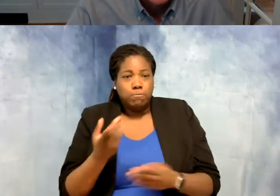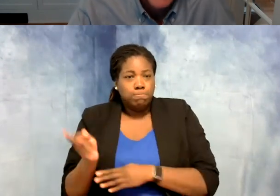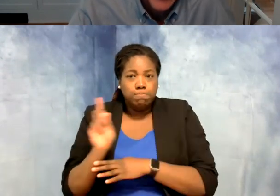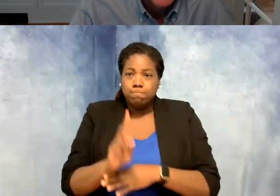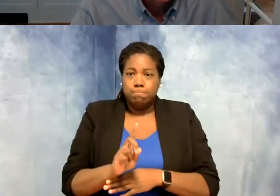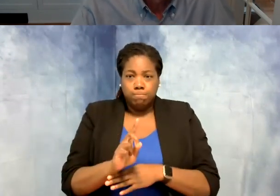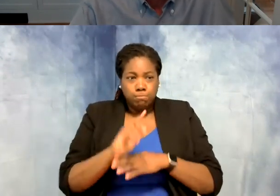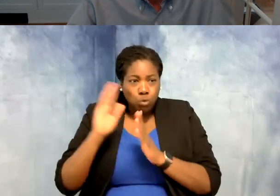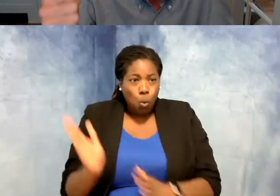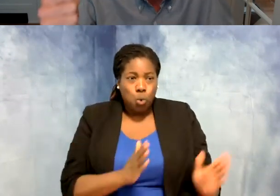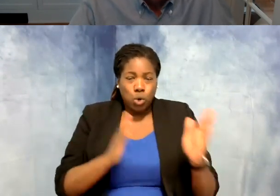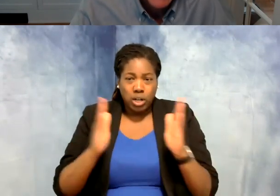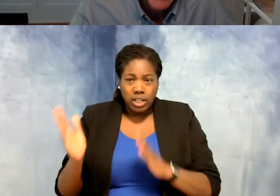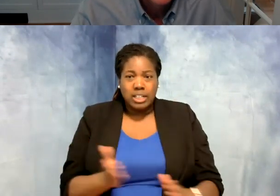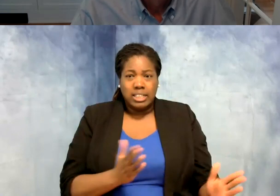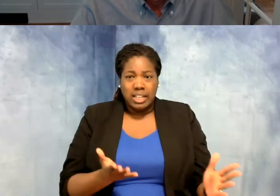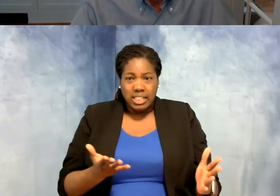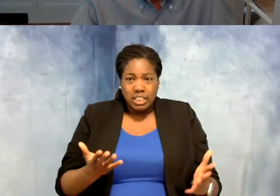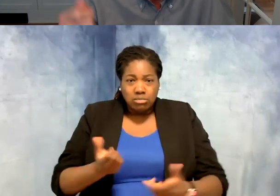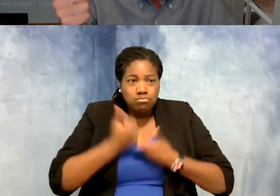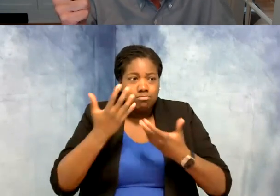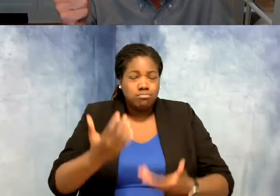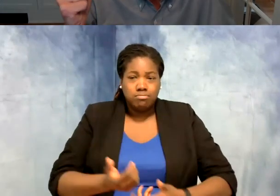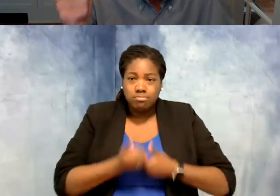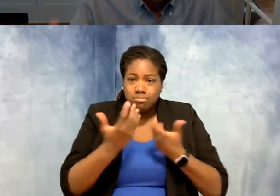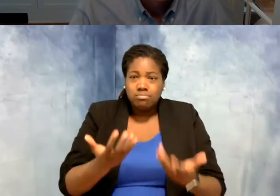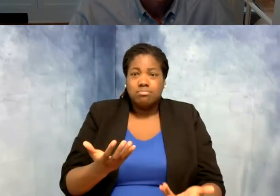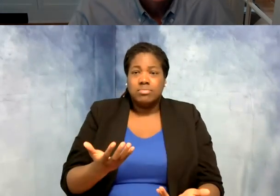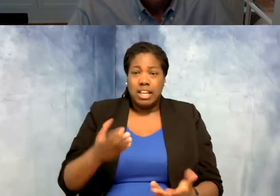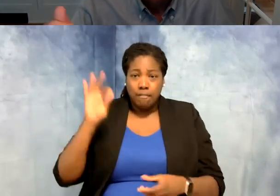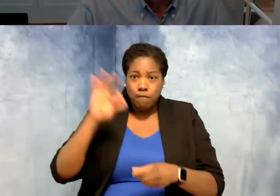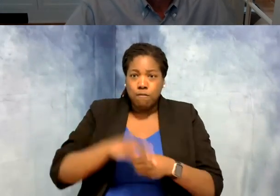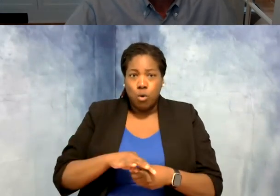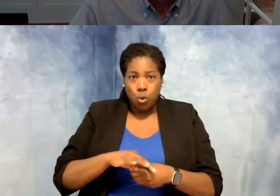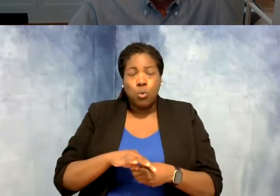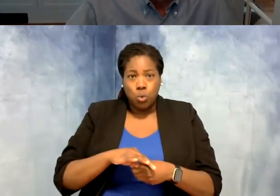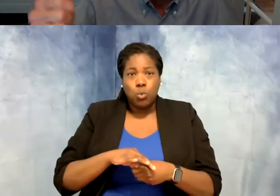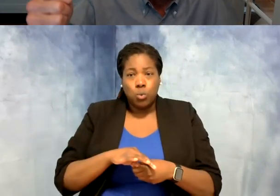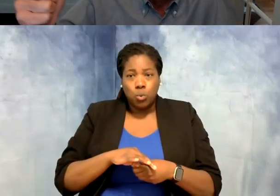to organize, to speak out, and to vote in